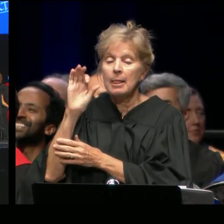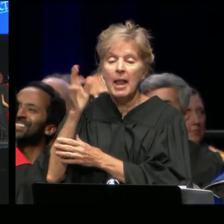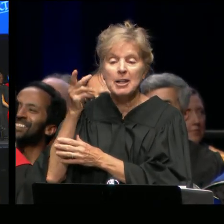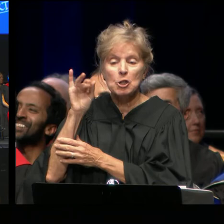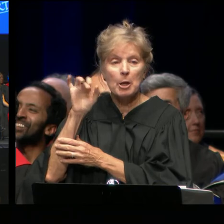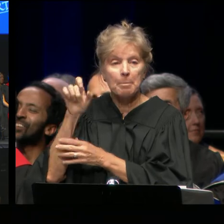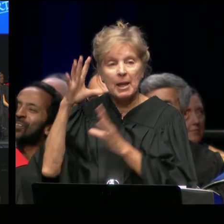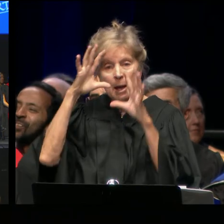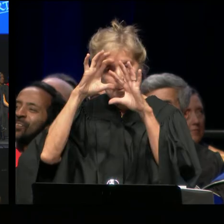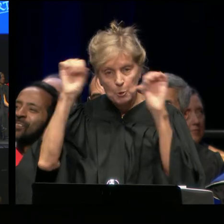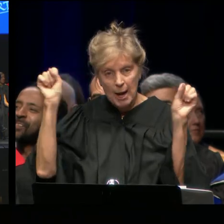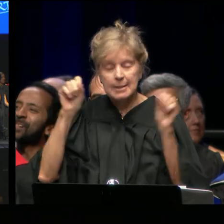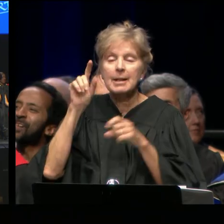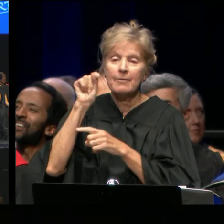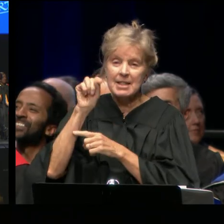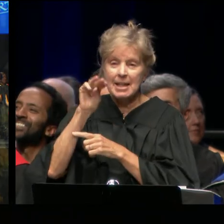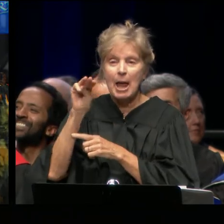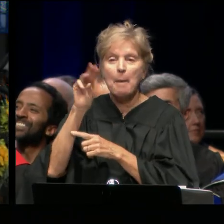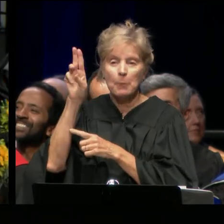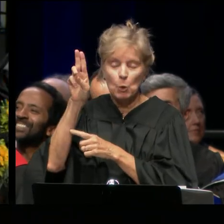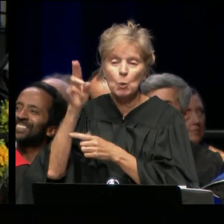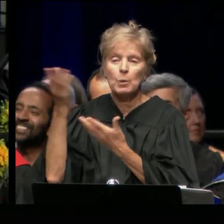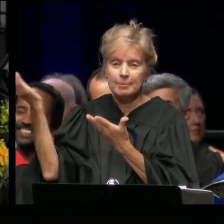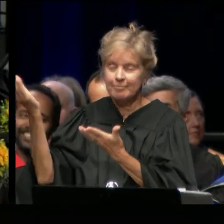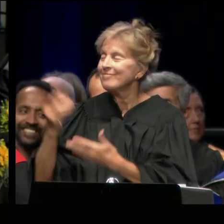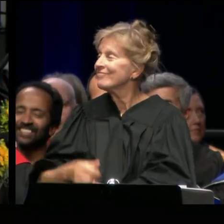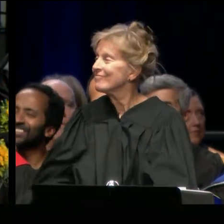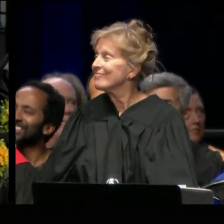Chancellor of TMU.